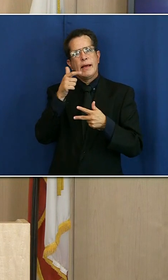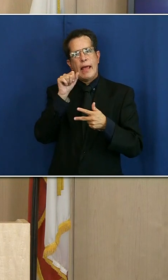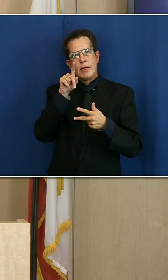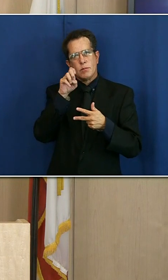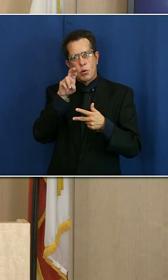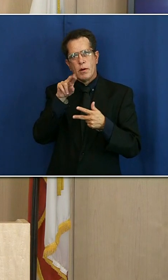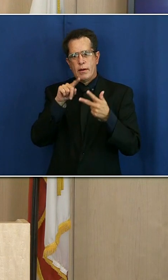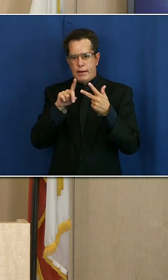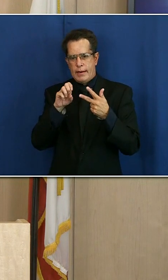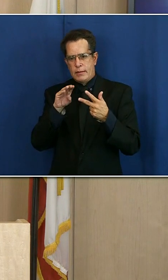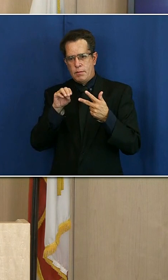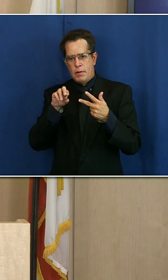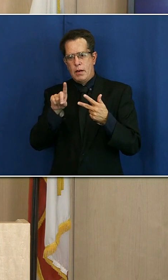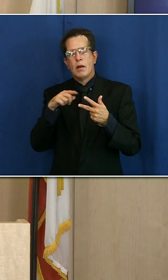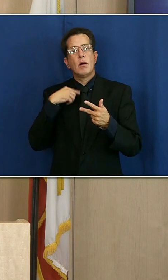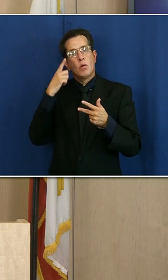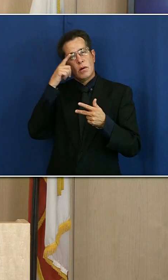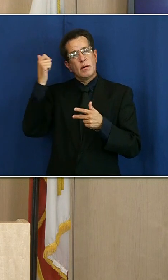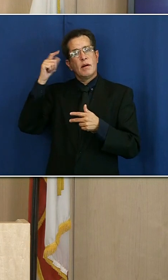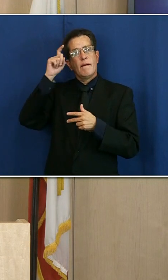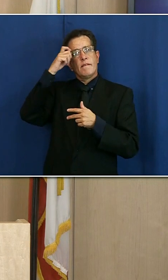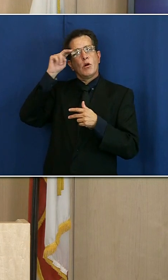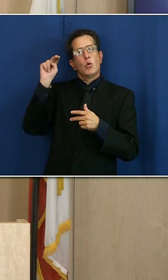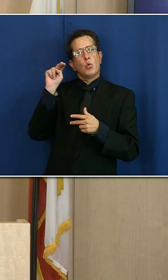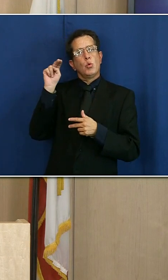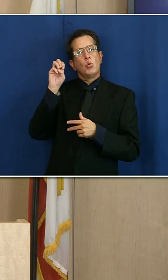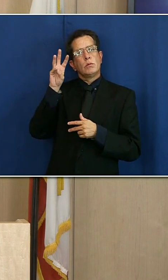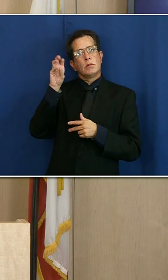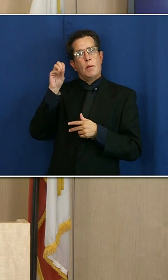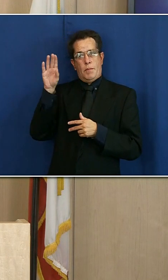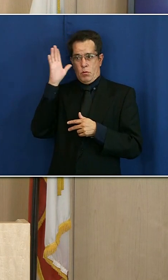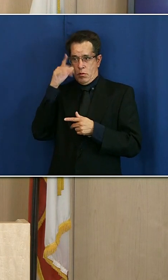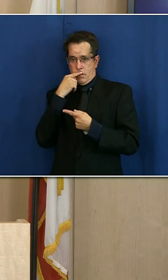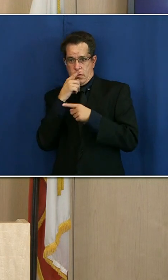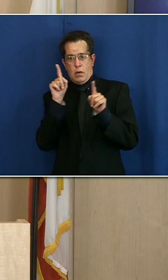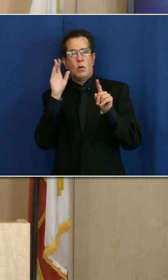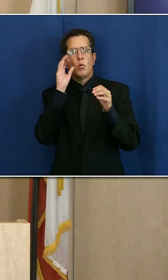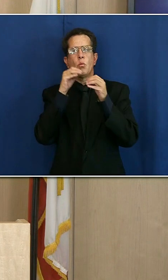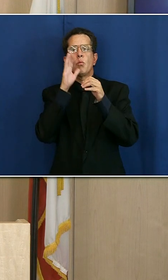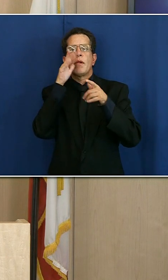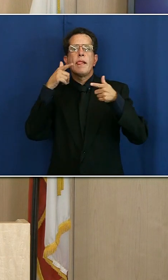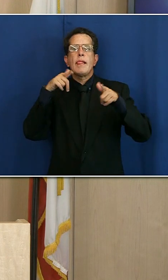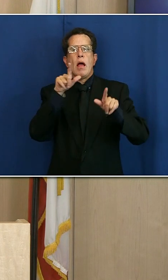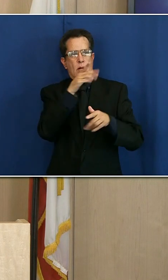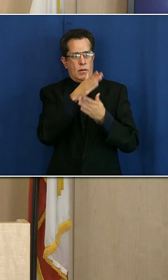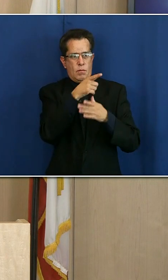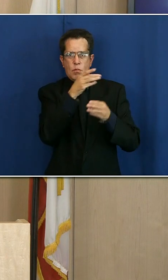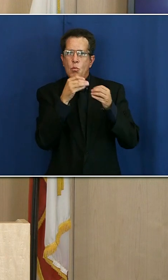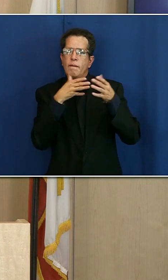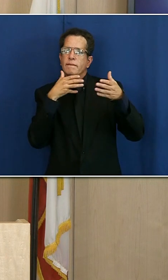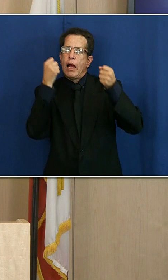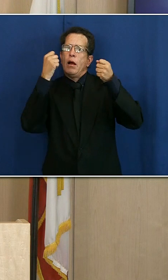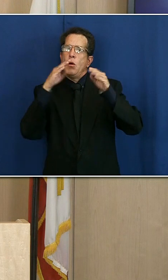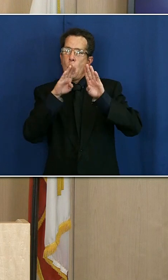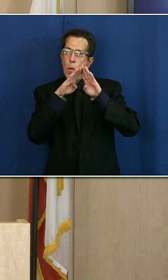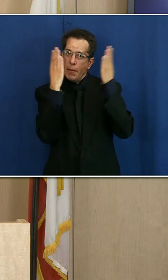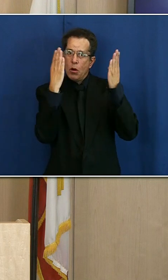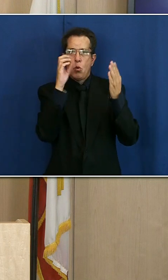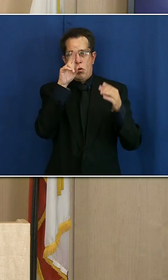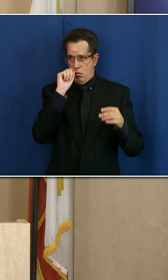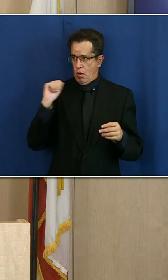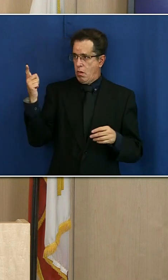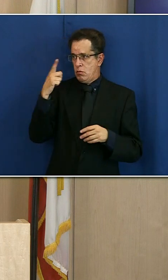county working to get Governor Newsom to allow businesses to reopen quicker than his guidelines allow, or does everyone support his